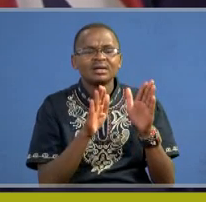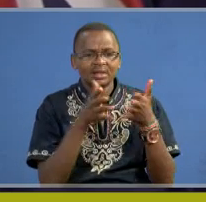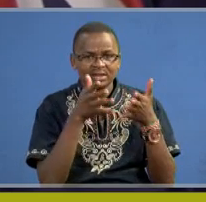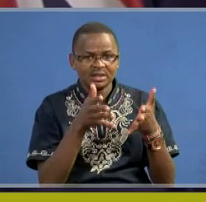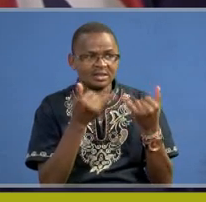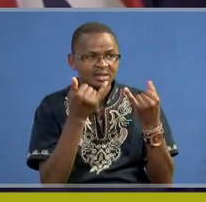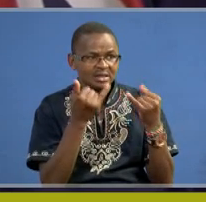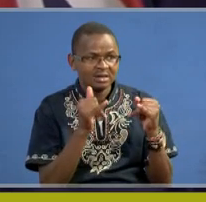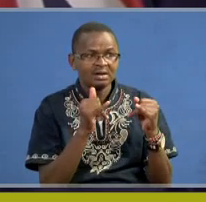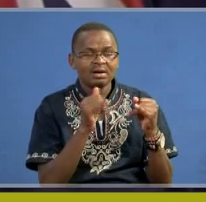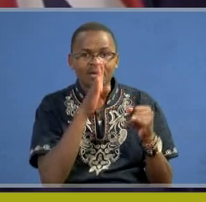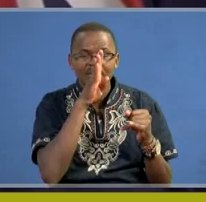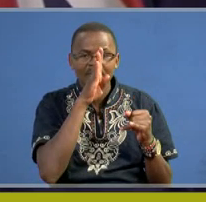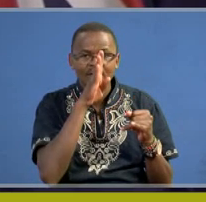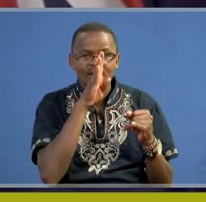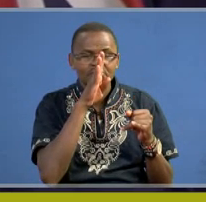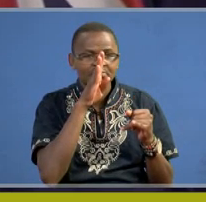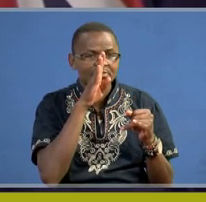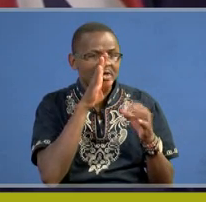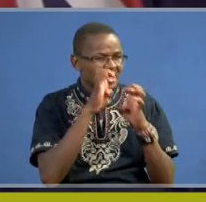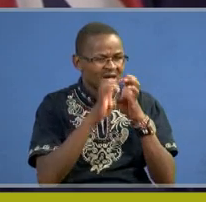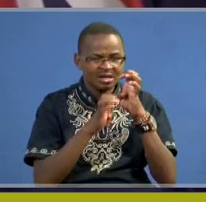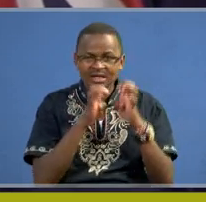can now only be described as a terrorist